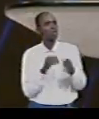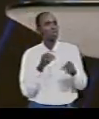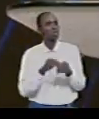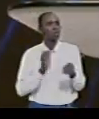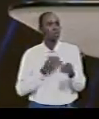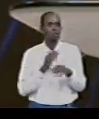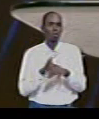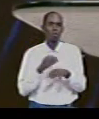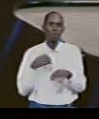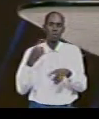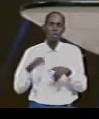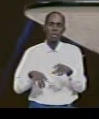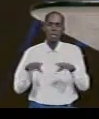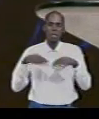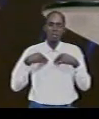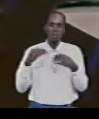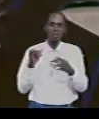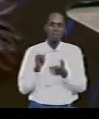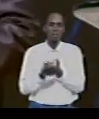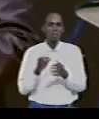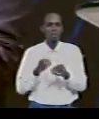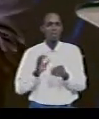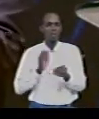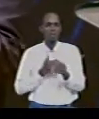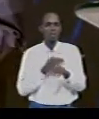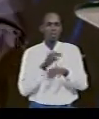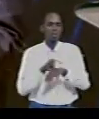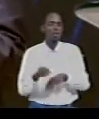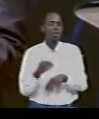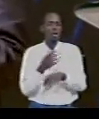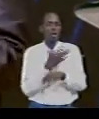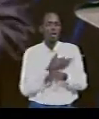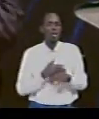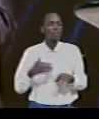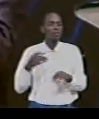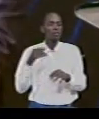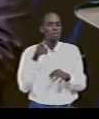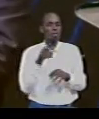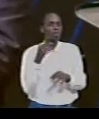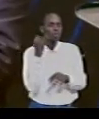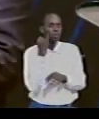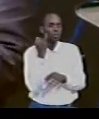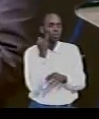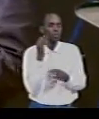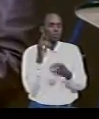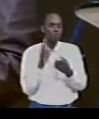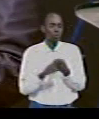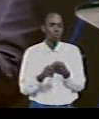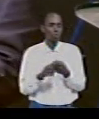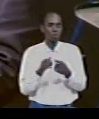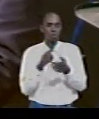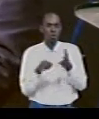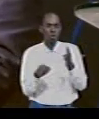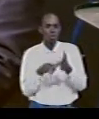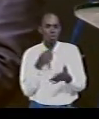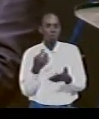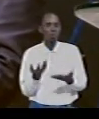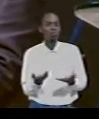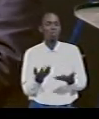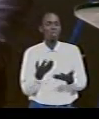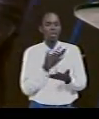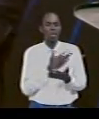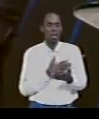have that in the ministry. And then instead of correcting And instead of shaping up and still honoring